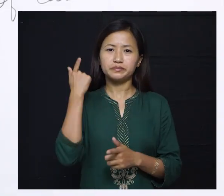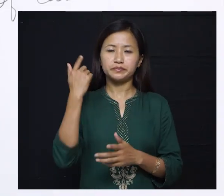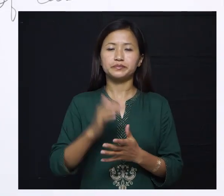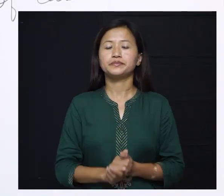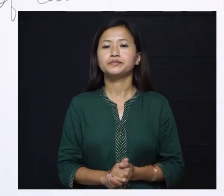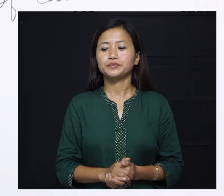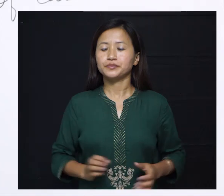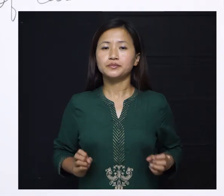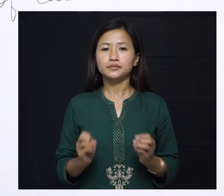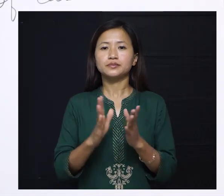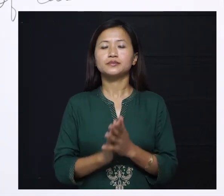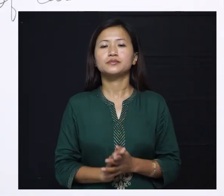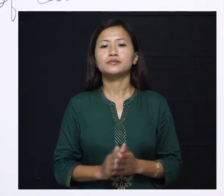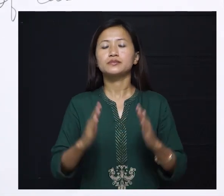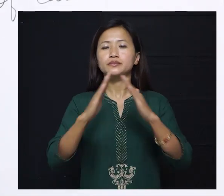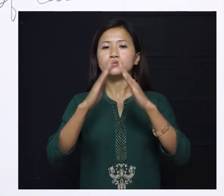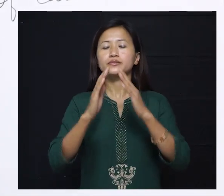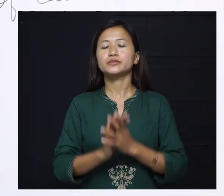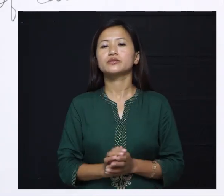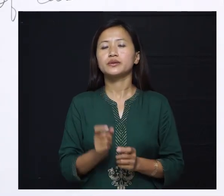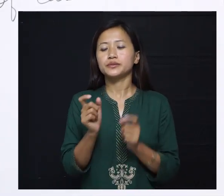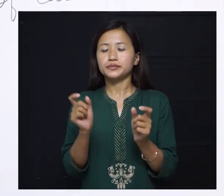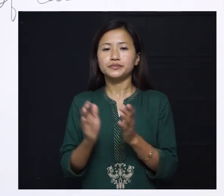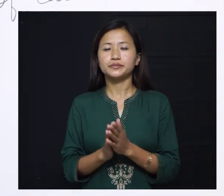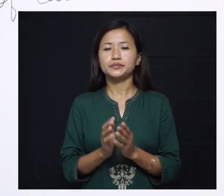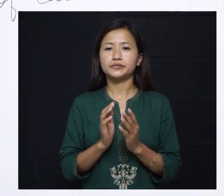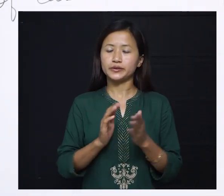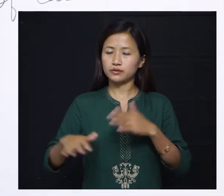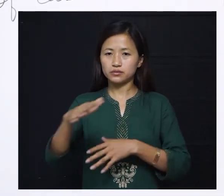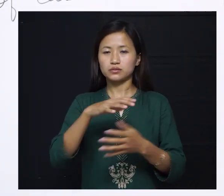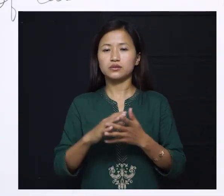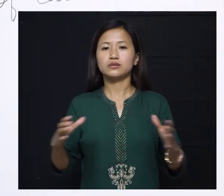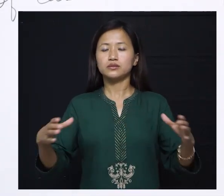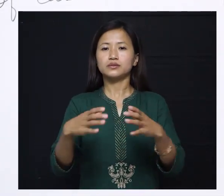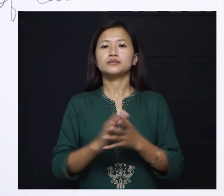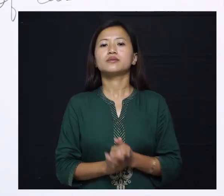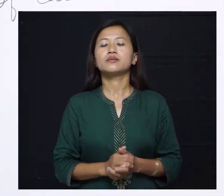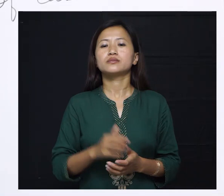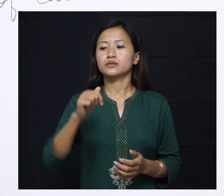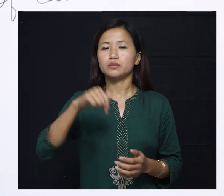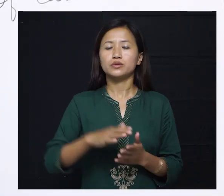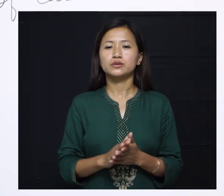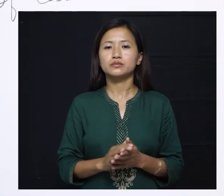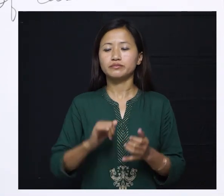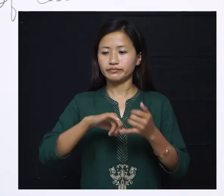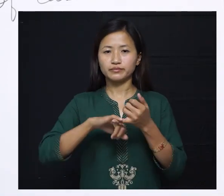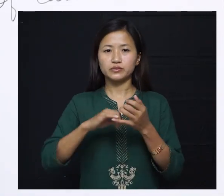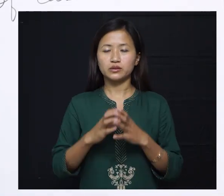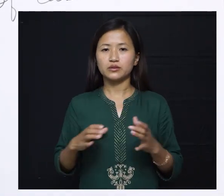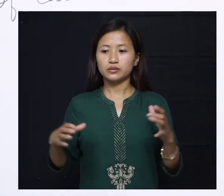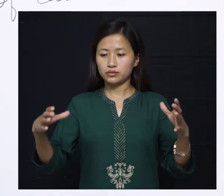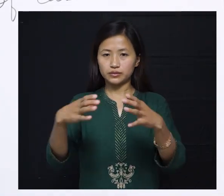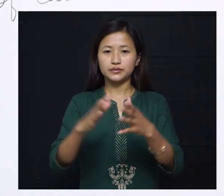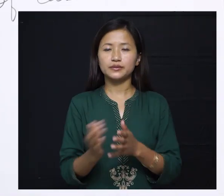me begin with the townspeople and society. Now, how this modern society came in India? Earlier,